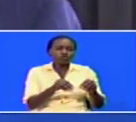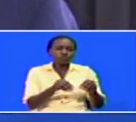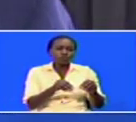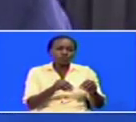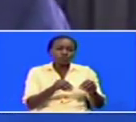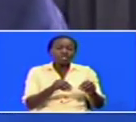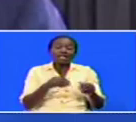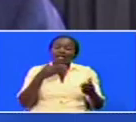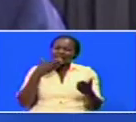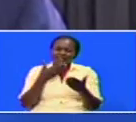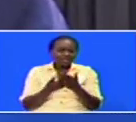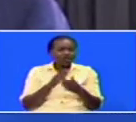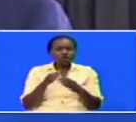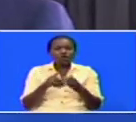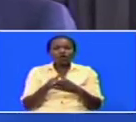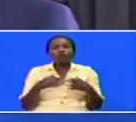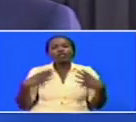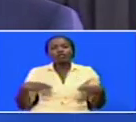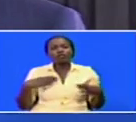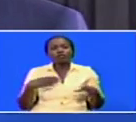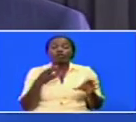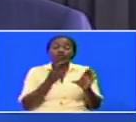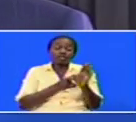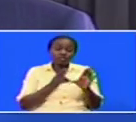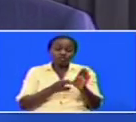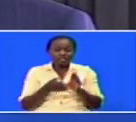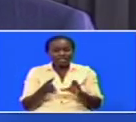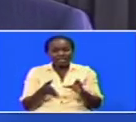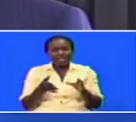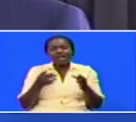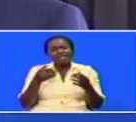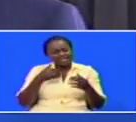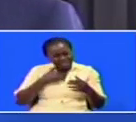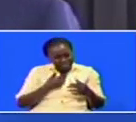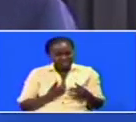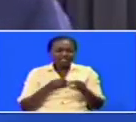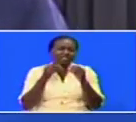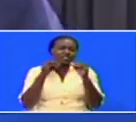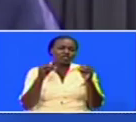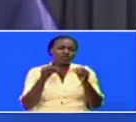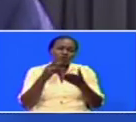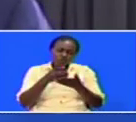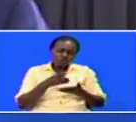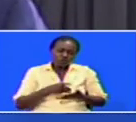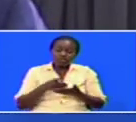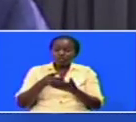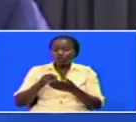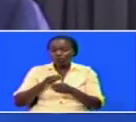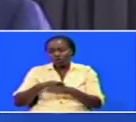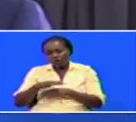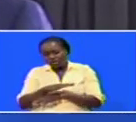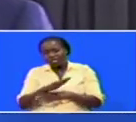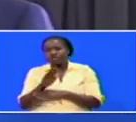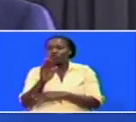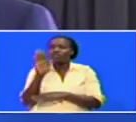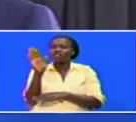I want to thank all the parties who participated tirelessly in negotiations from morning to evening to the